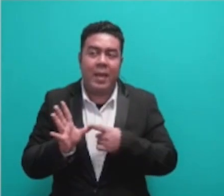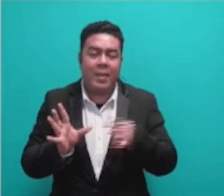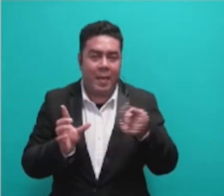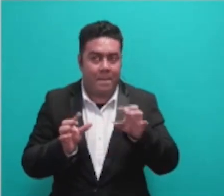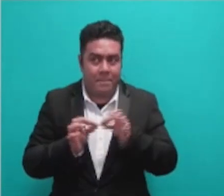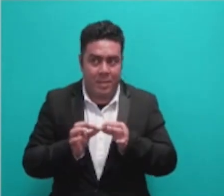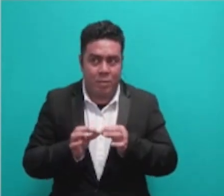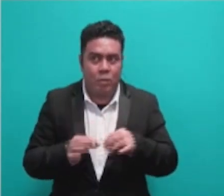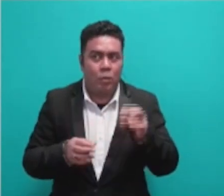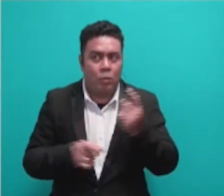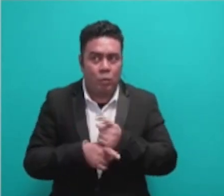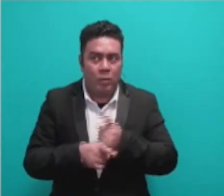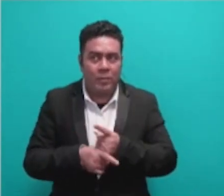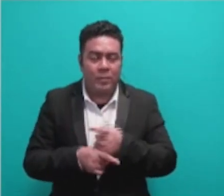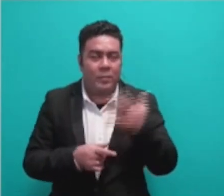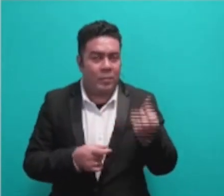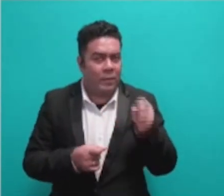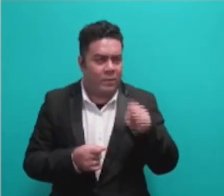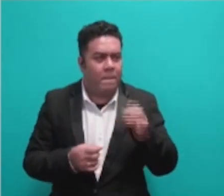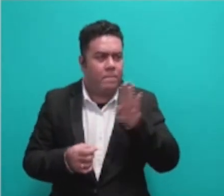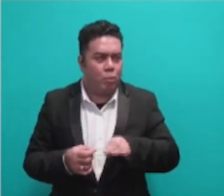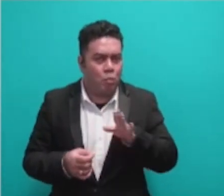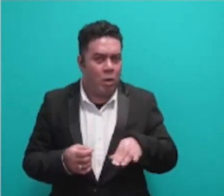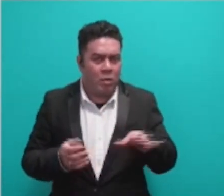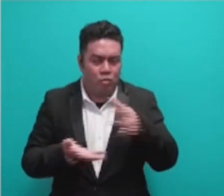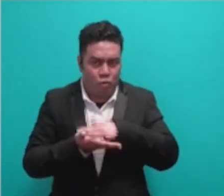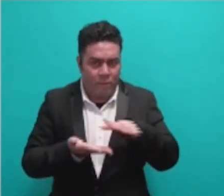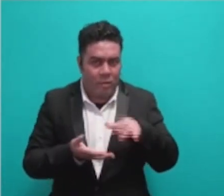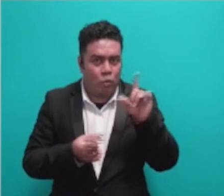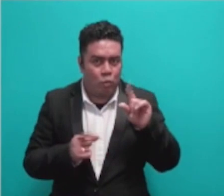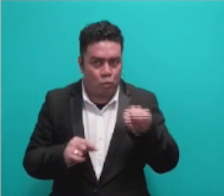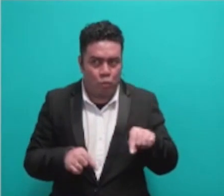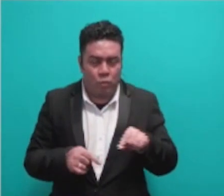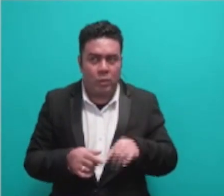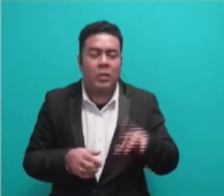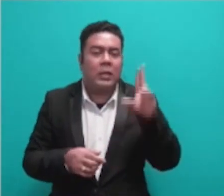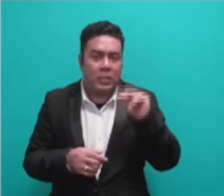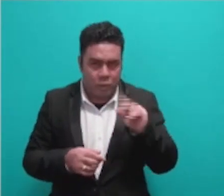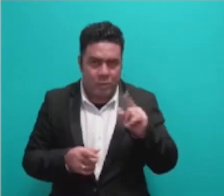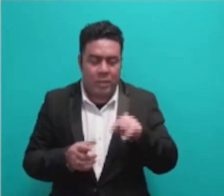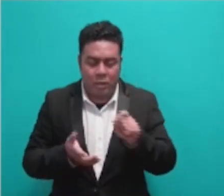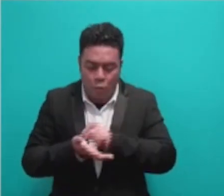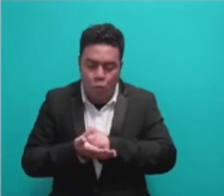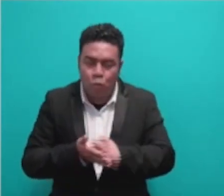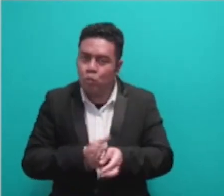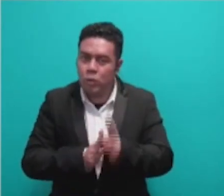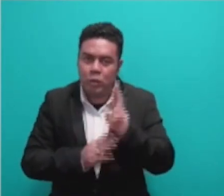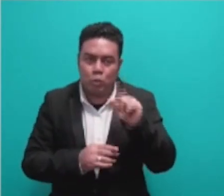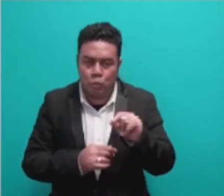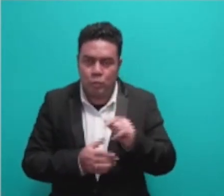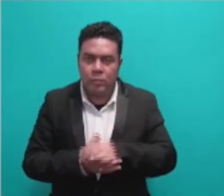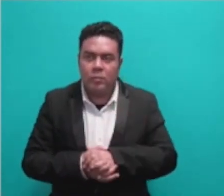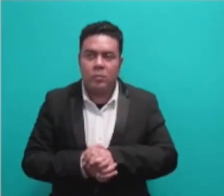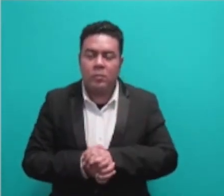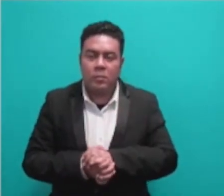that refers to this. So there is poor drafting too done there that needs to be done, redone.